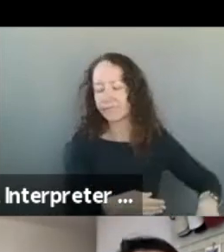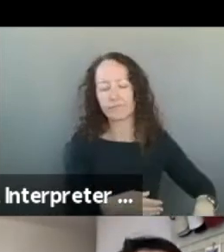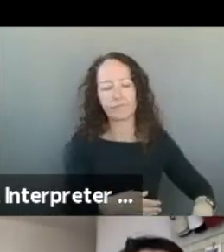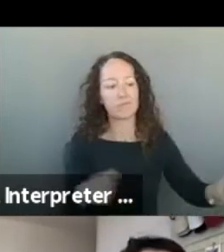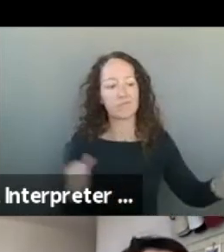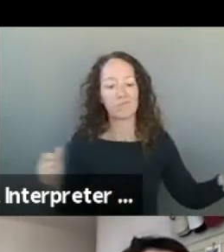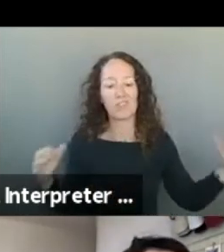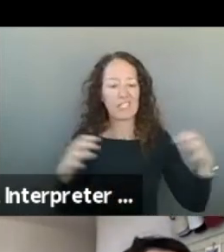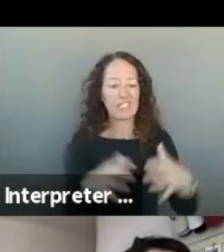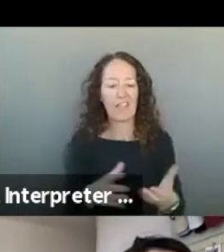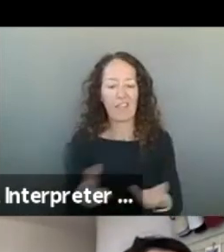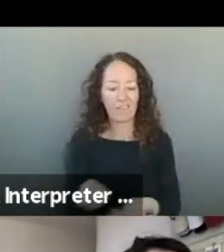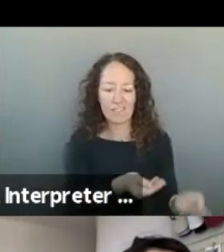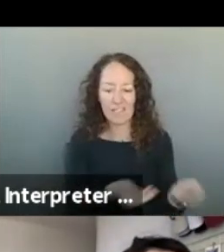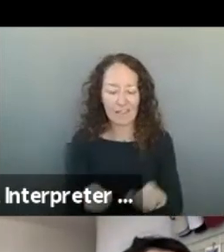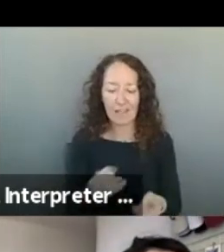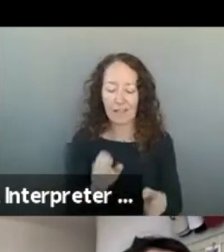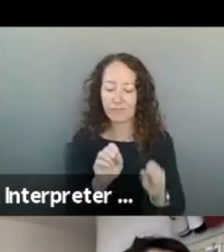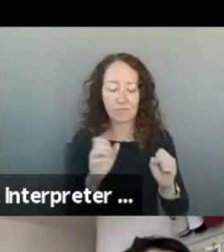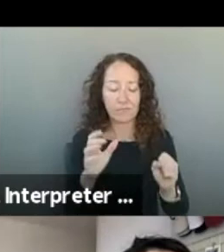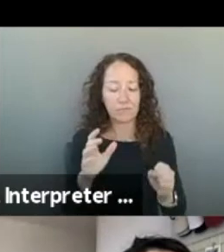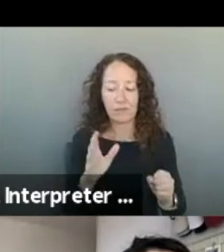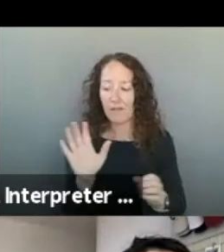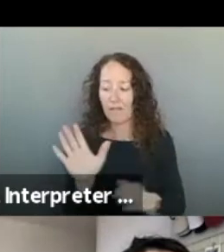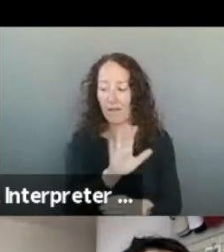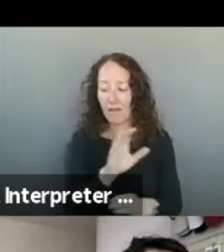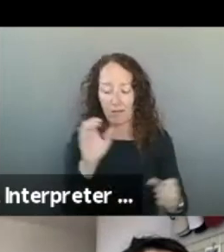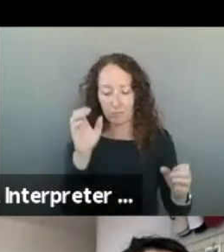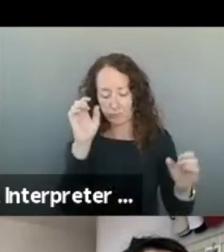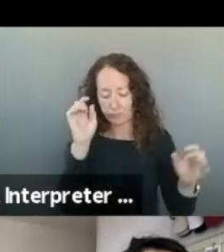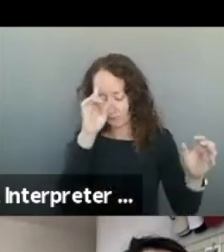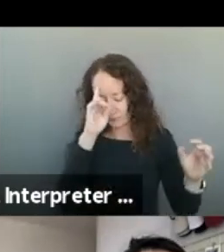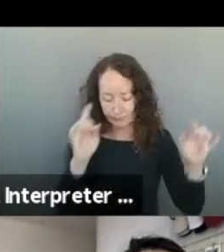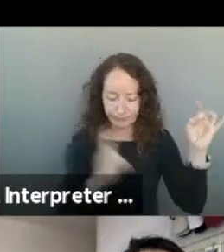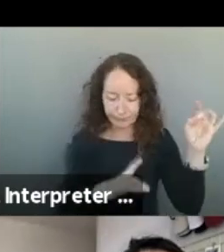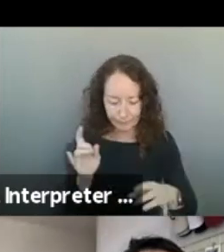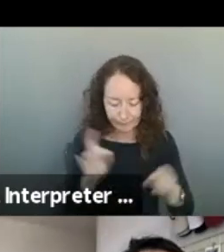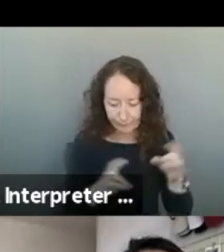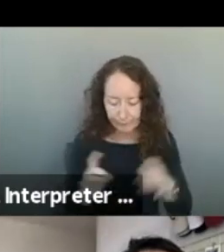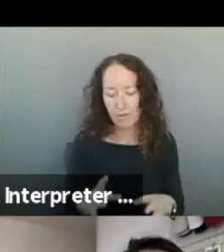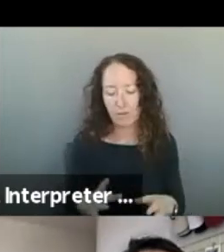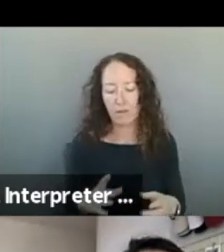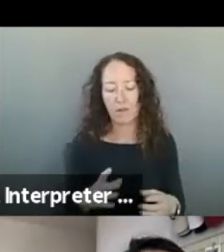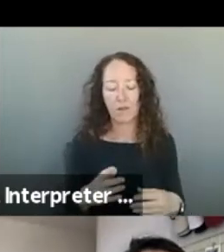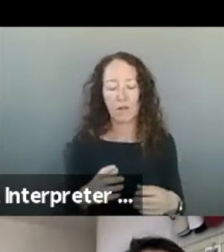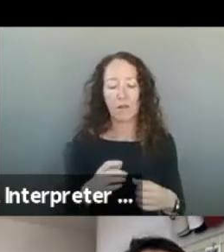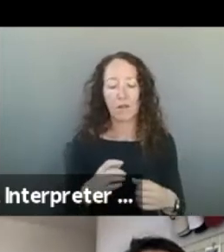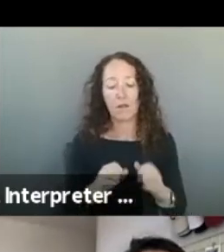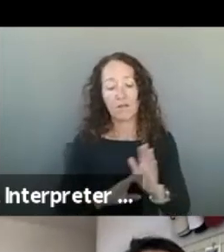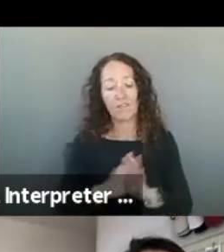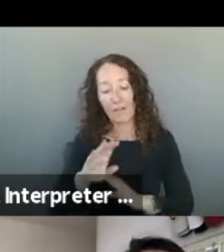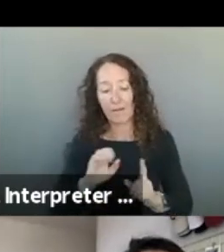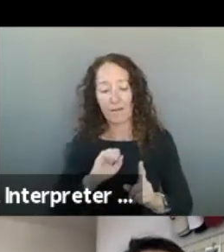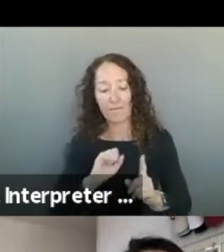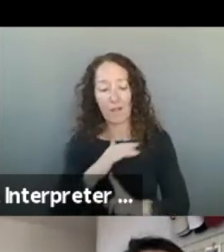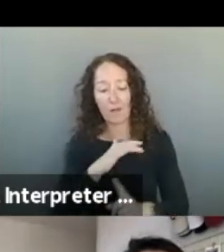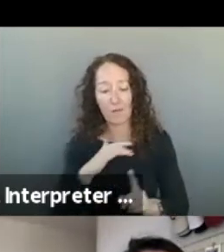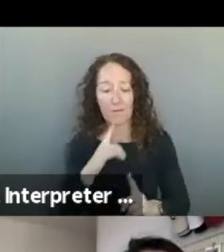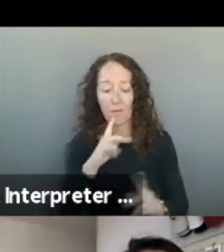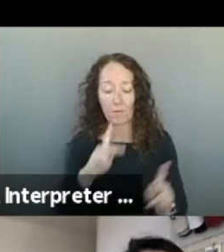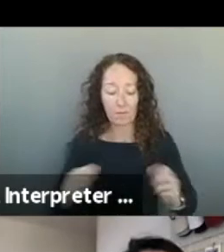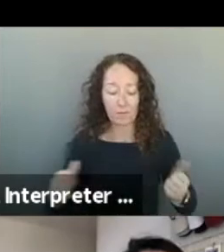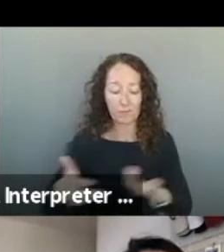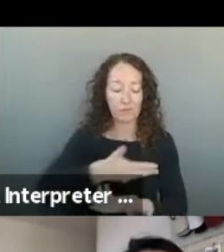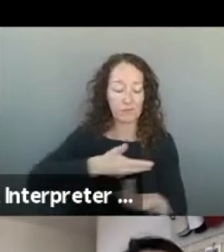opinion on the table, creating environments where other people can share their work. For example, it's really important to me. I